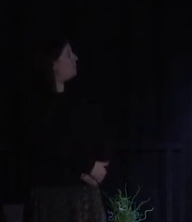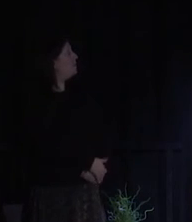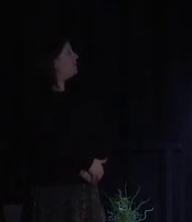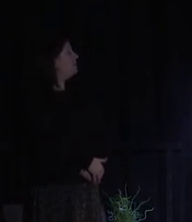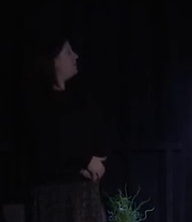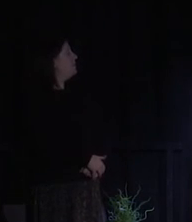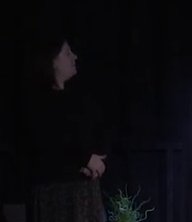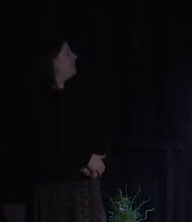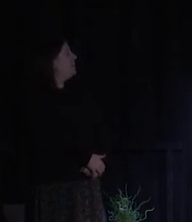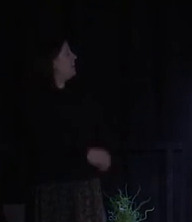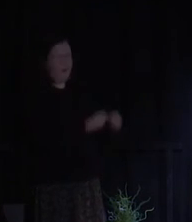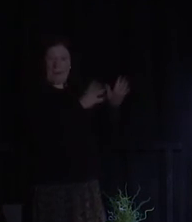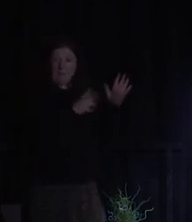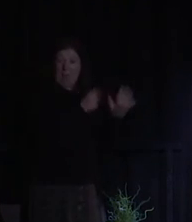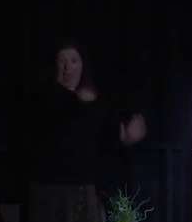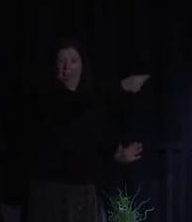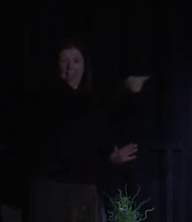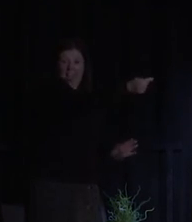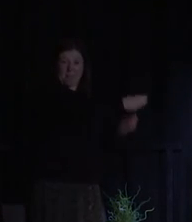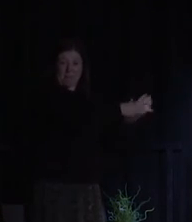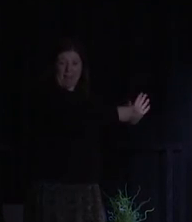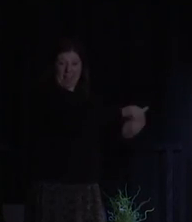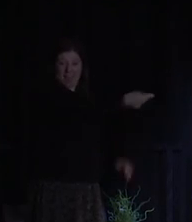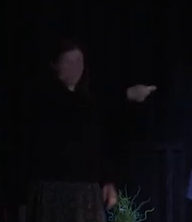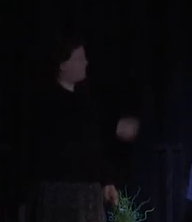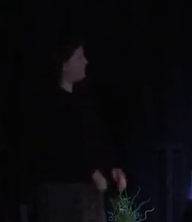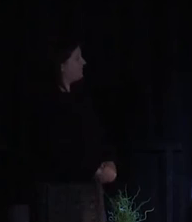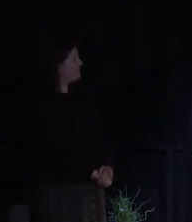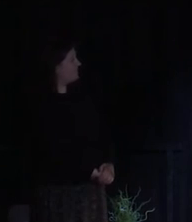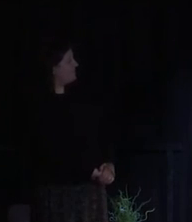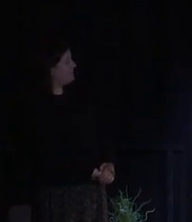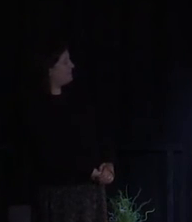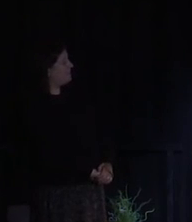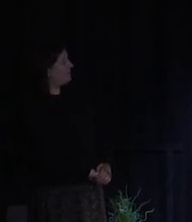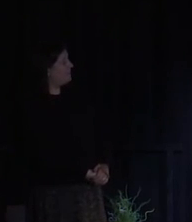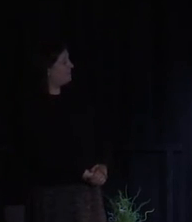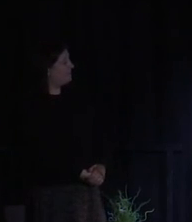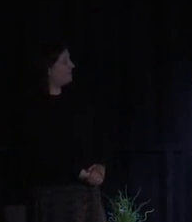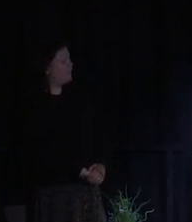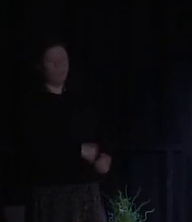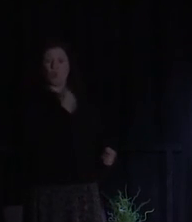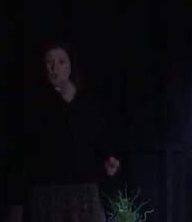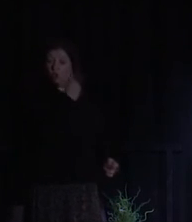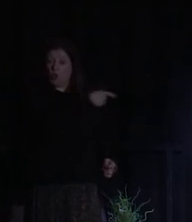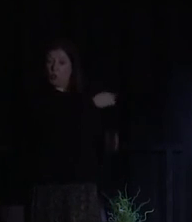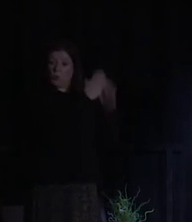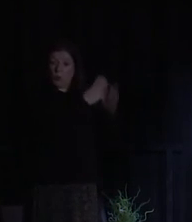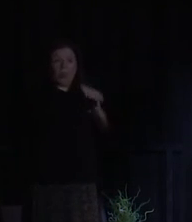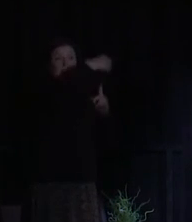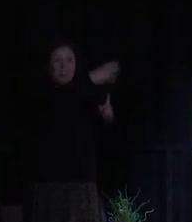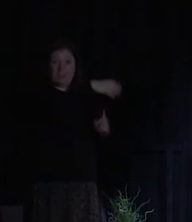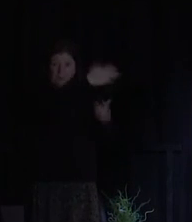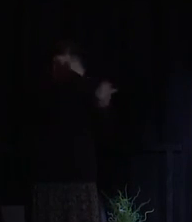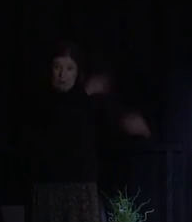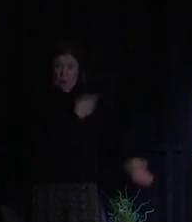Sing Run. There's Bev in the middle of that. That thingamajig theatre. They're ready with their birds. Absolutely. This, I don't even know who it's by. I just love, what a great image. That